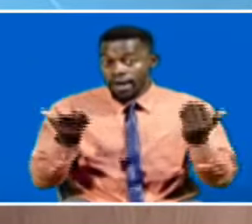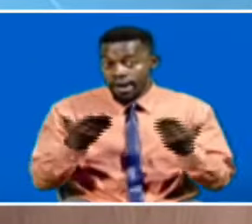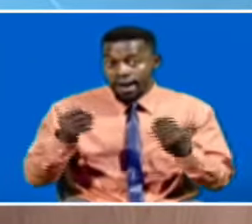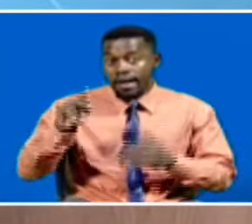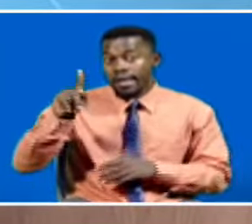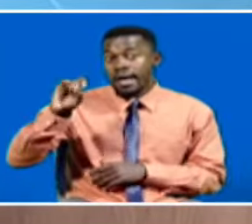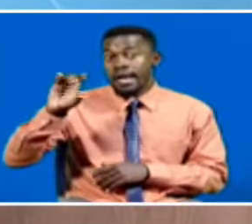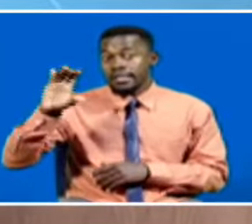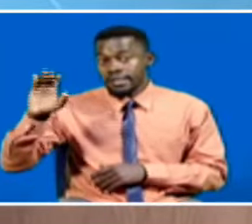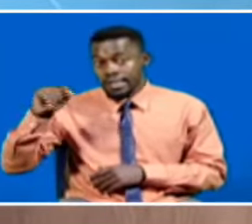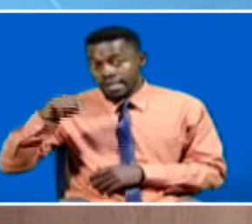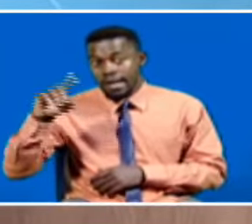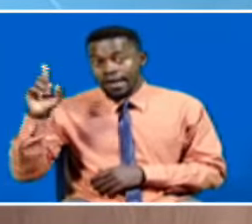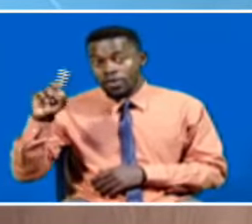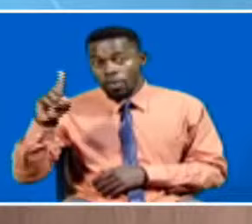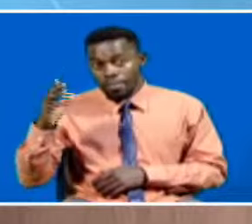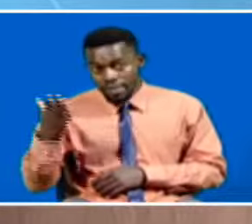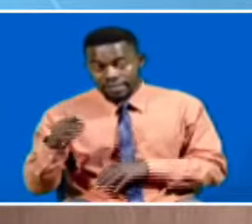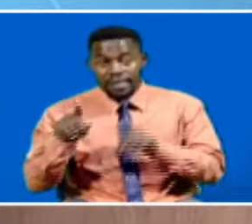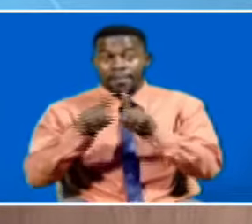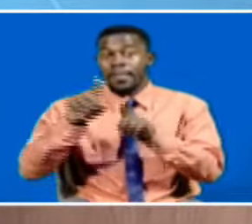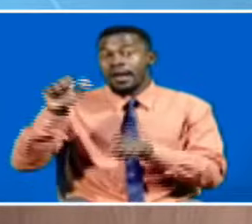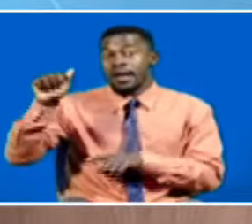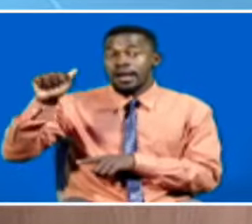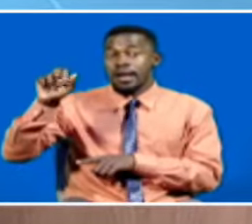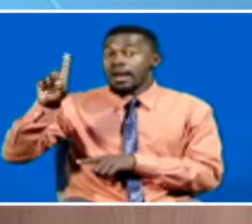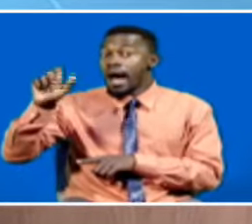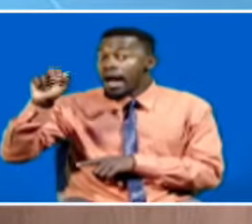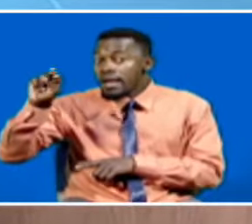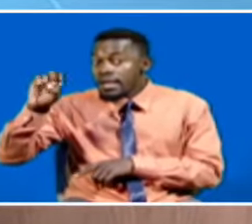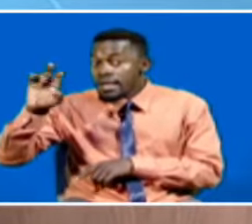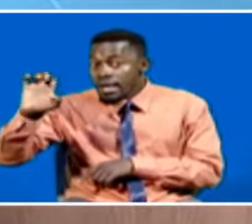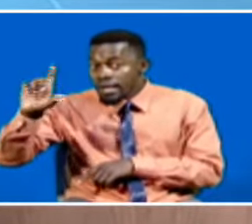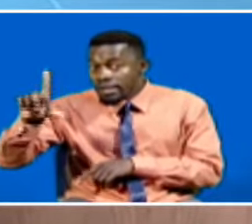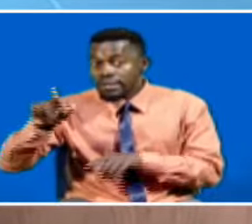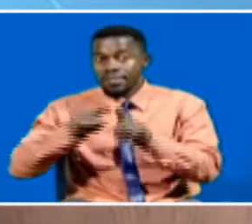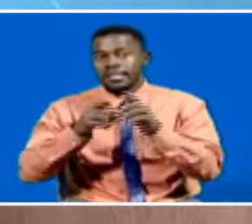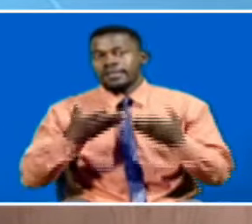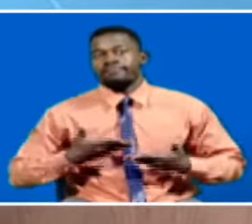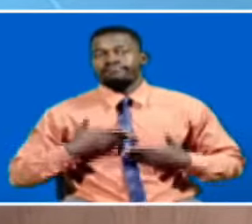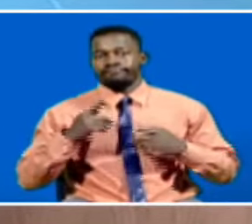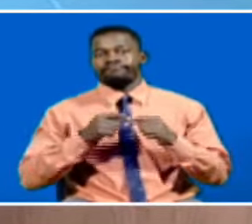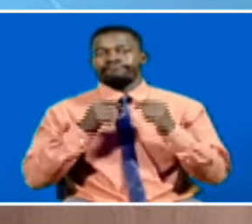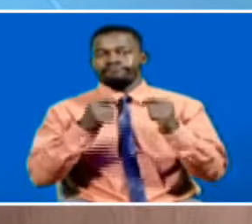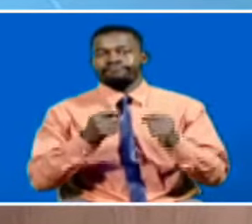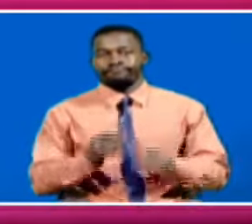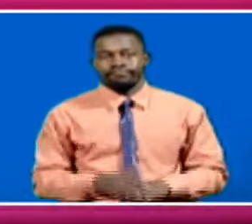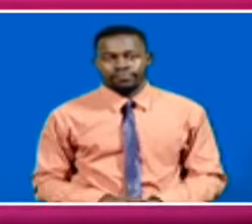and Daniel Ebenyo were also awarded in the event that had 13 categories.